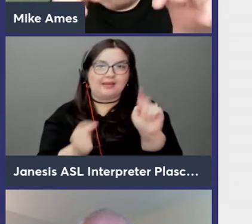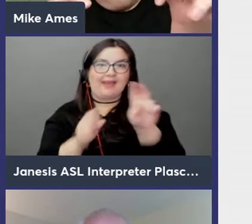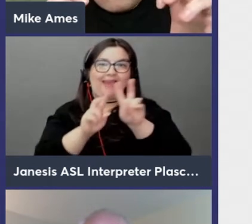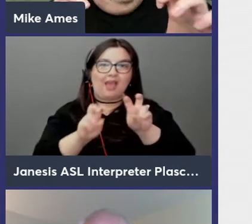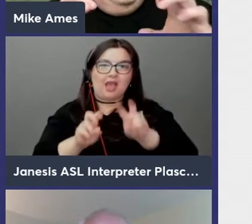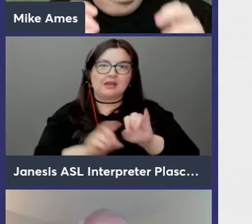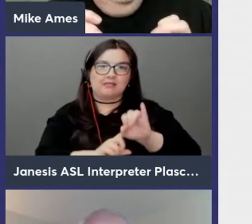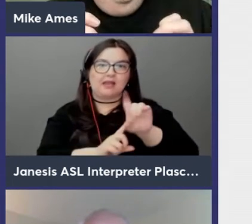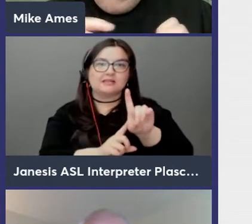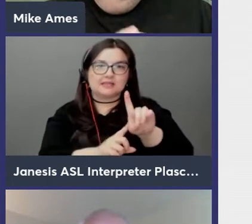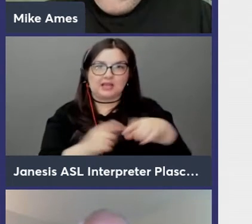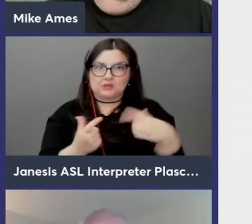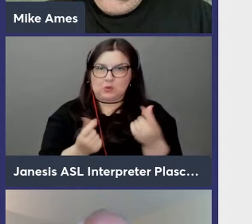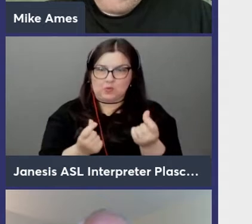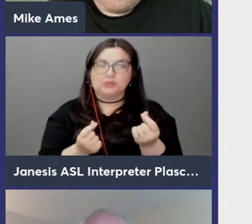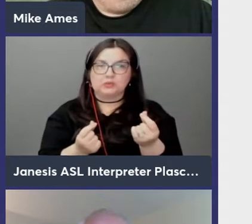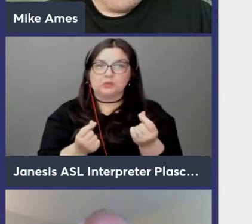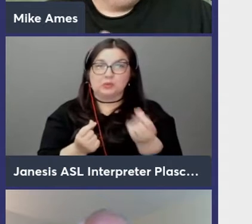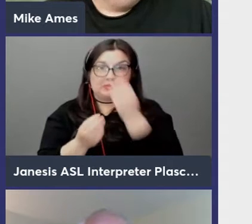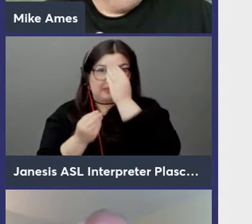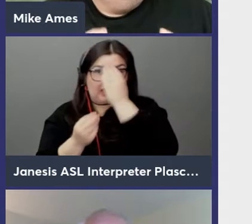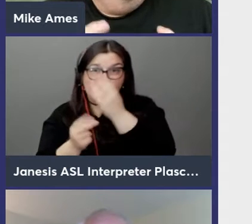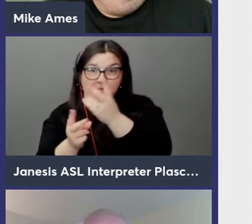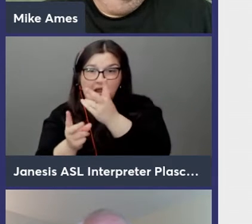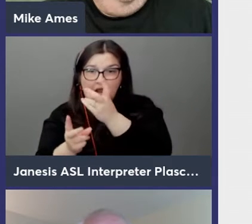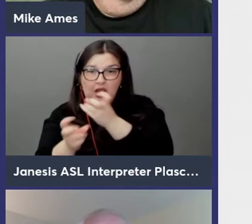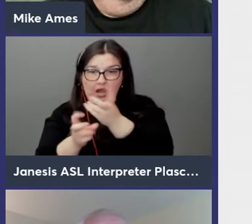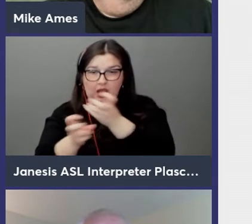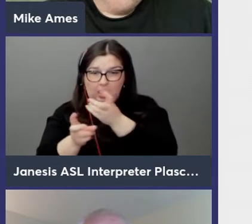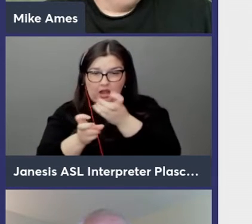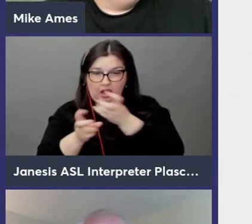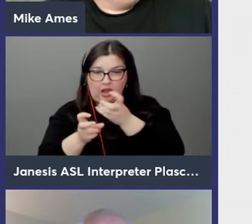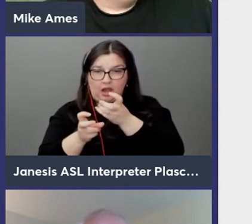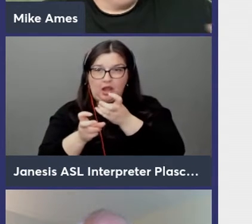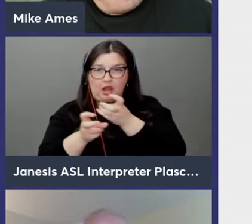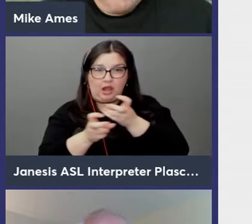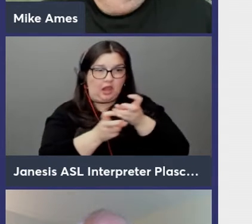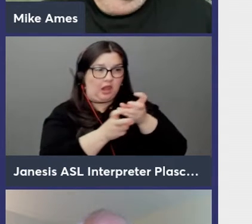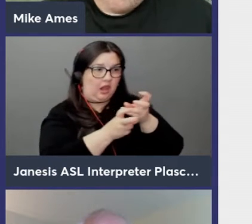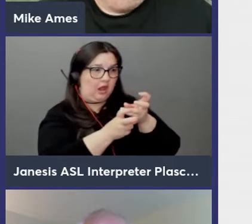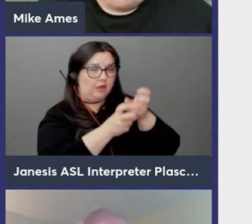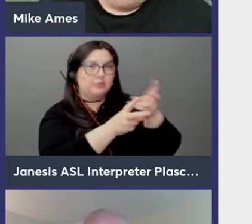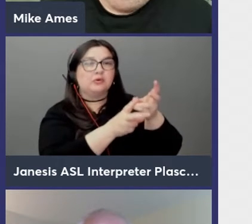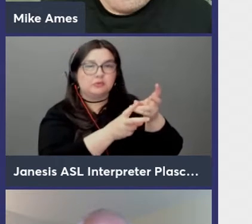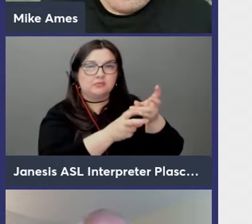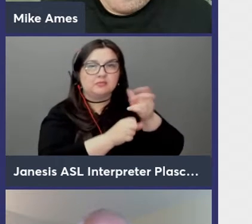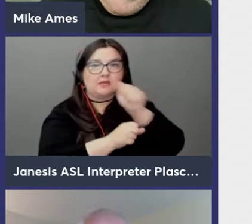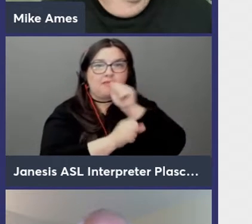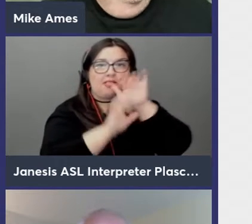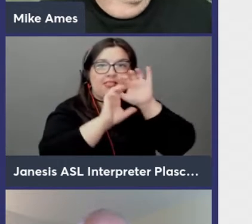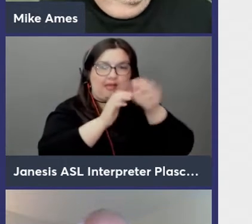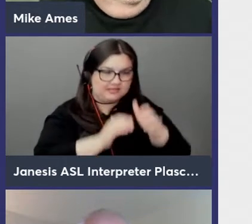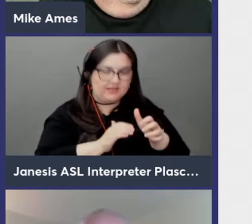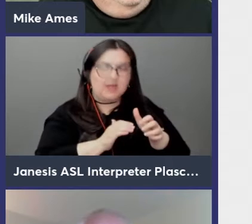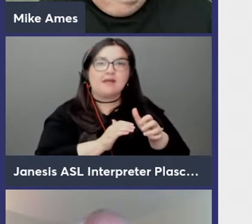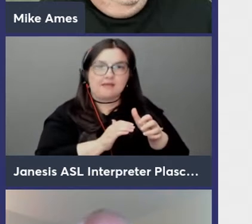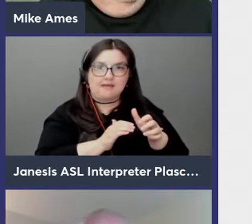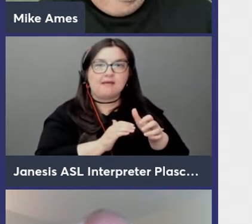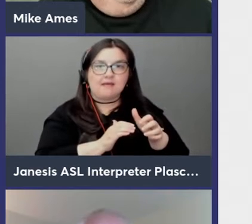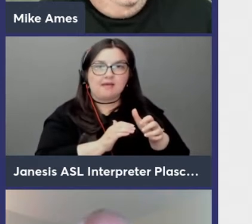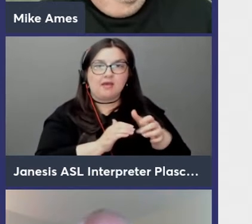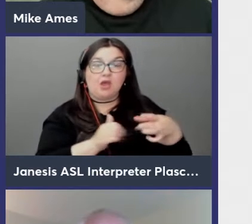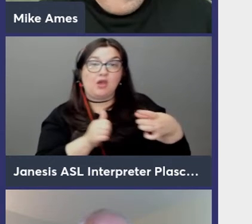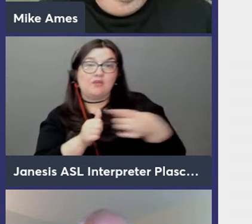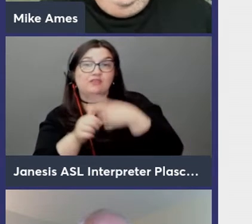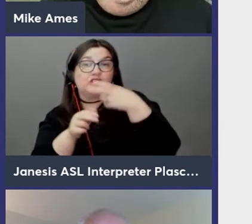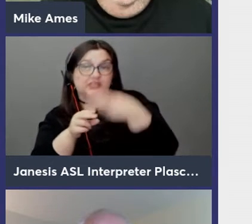actually extract the pieces and parts off of that driver's license and then classify it. So we can say, well, first name